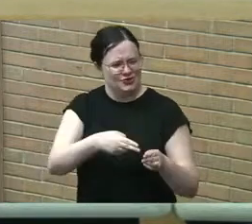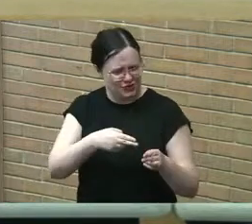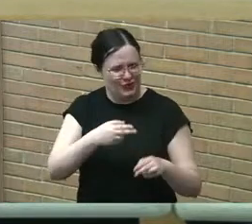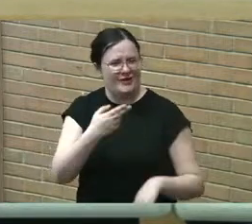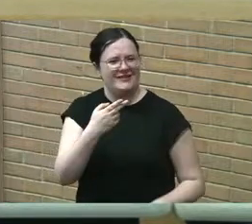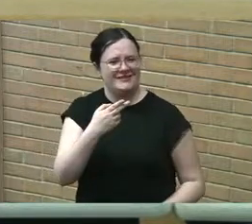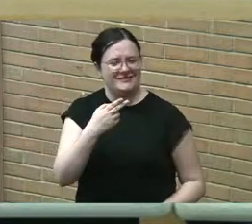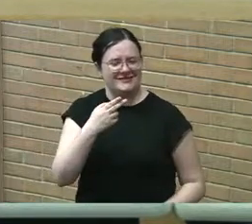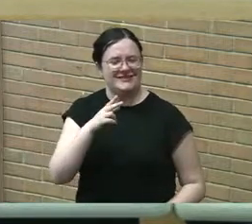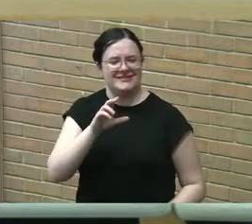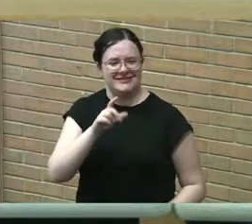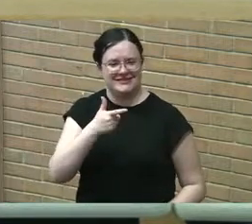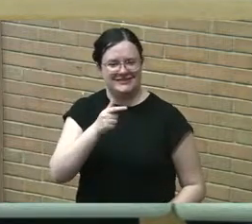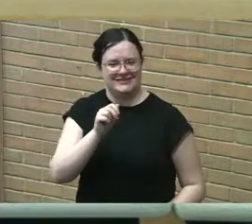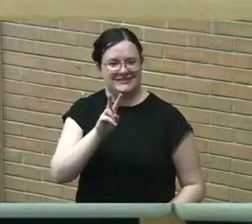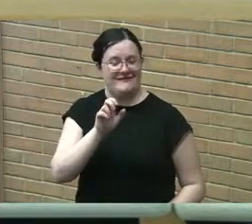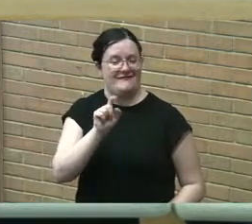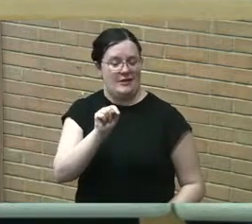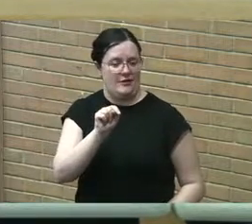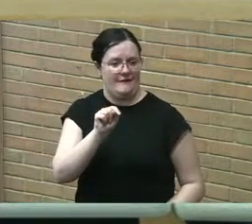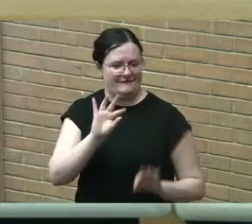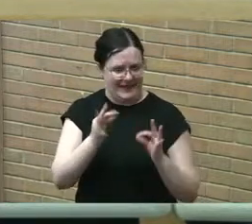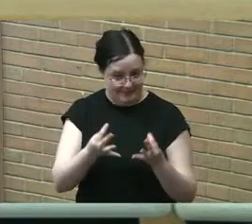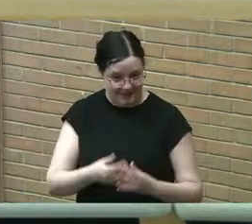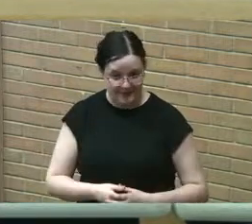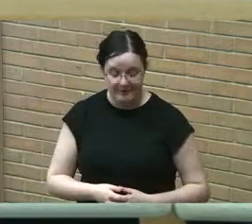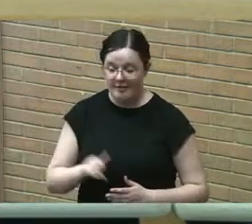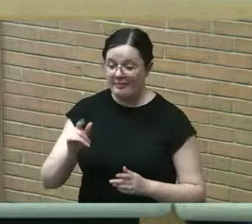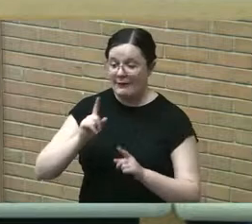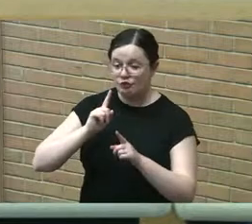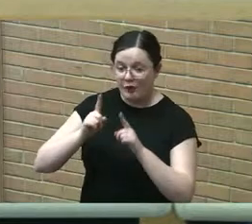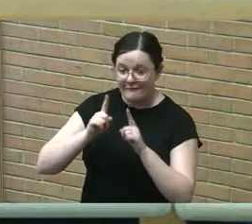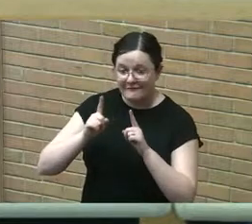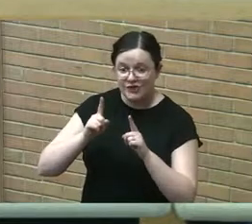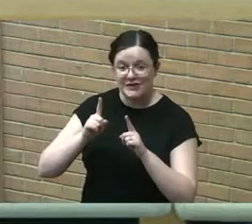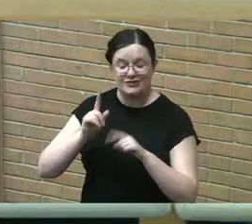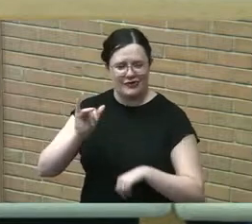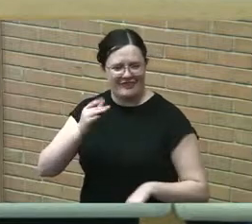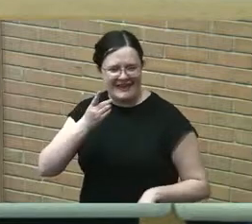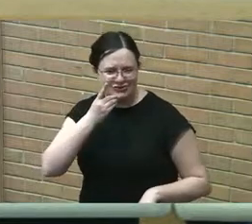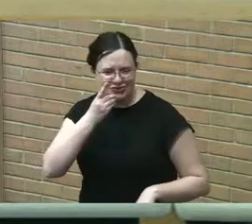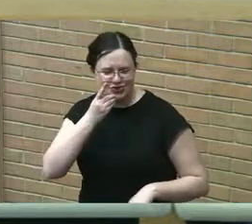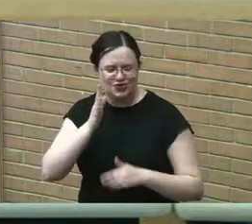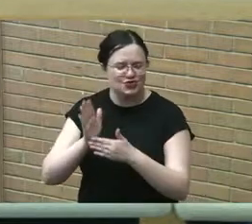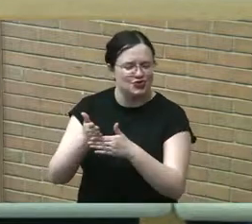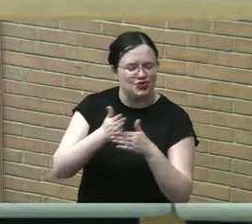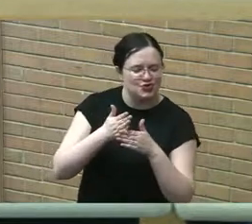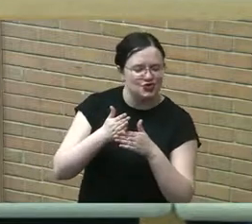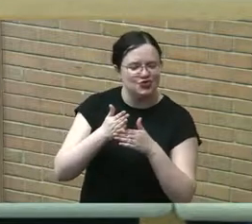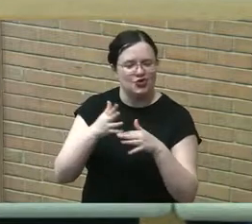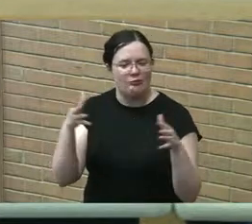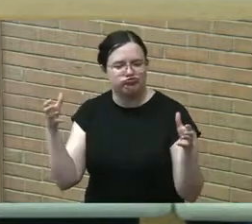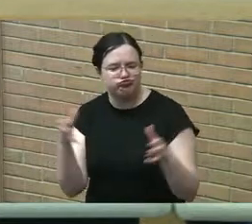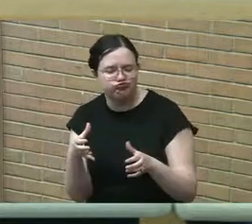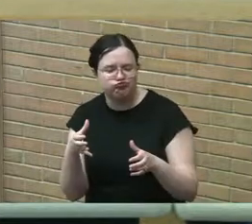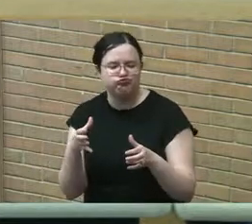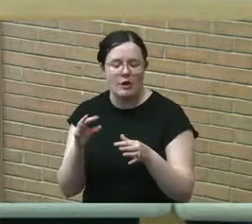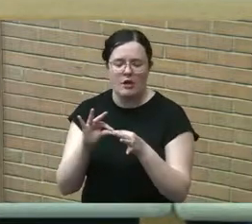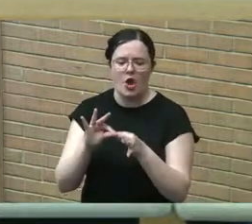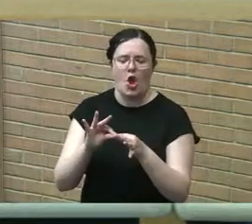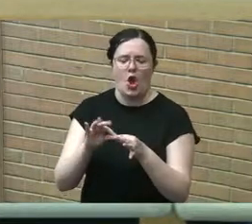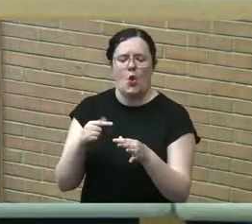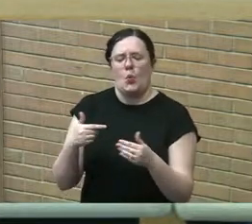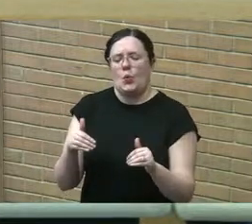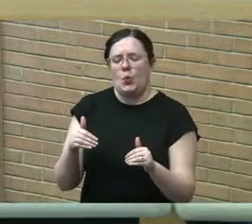that was created by that conversation and by the dinner and the continued connections between